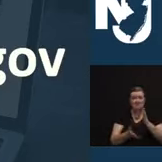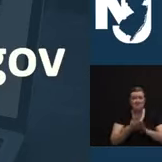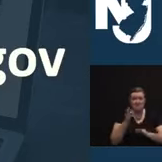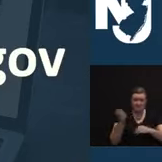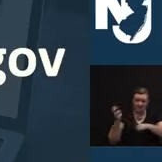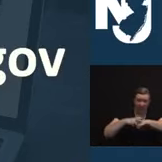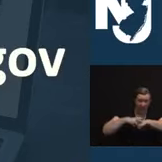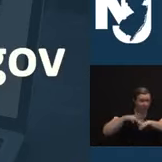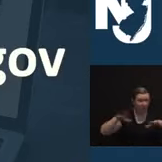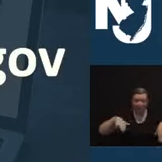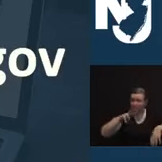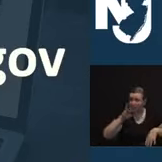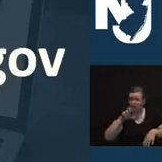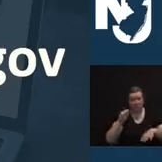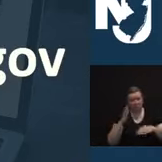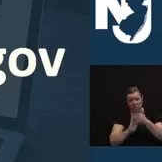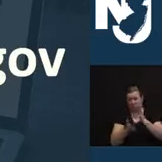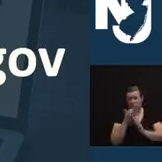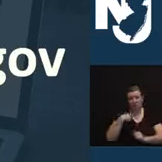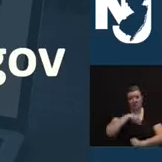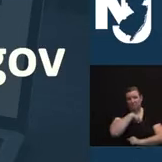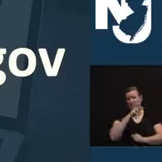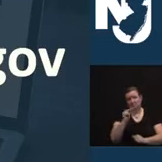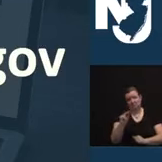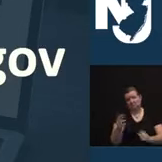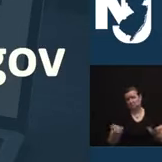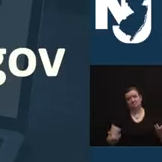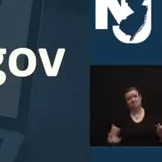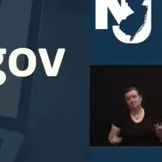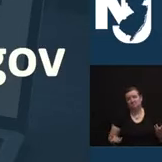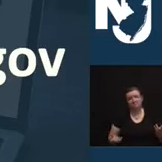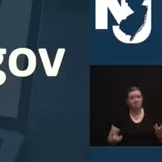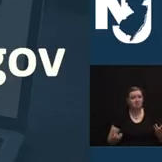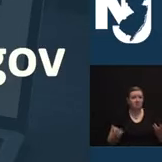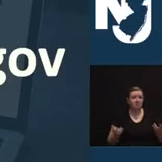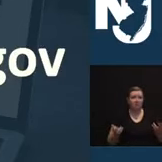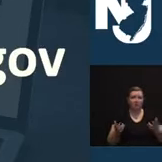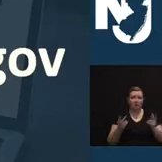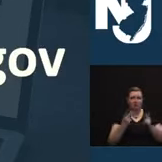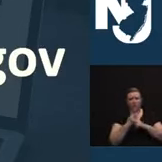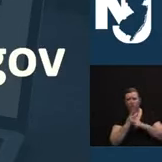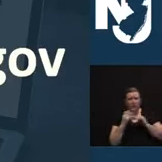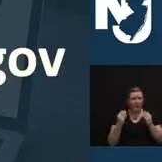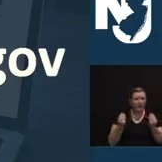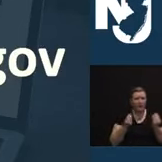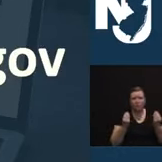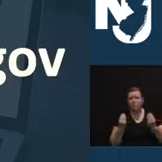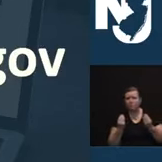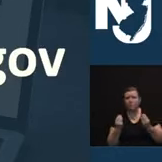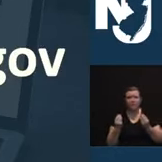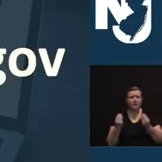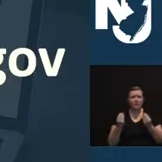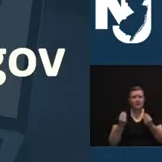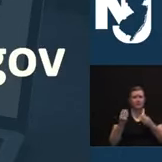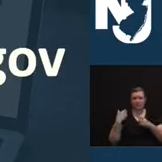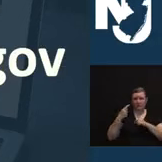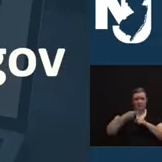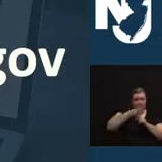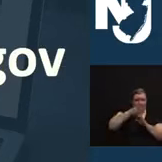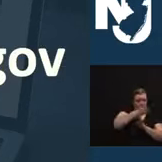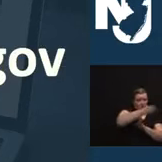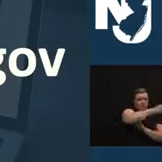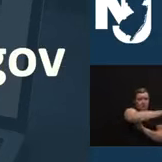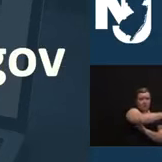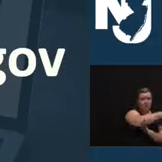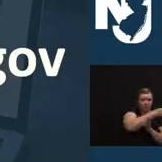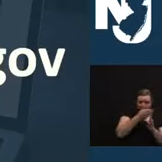sense measures that got us past the first horrendous months of this pandemic, we are in for a long, dark winter before a